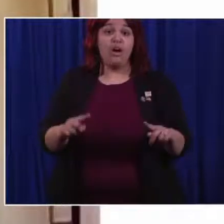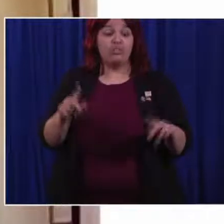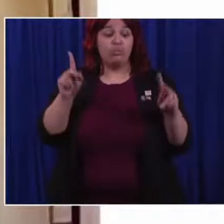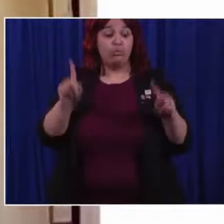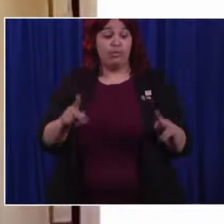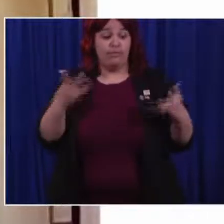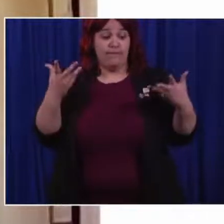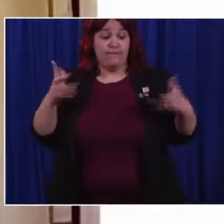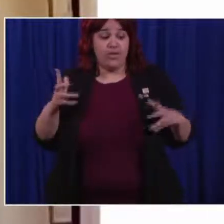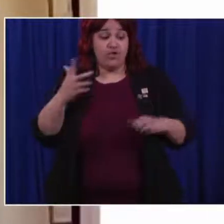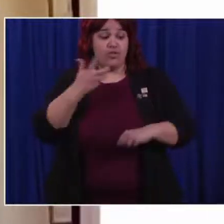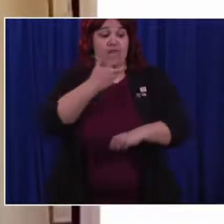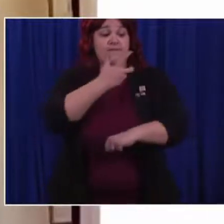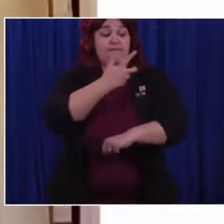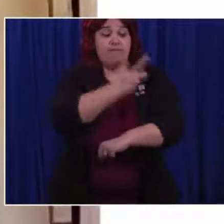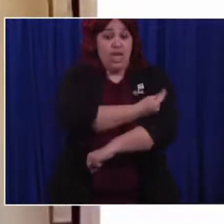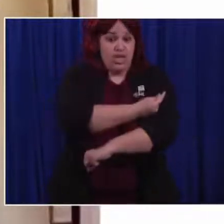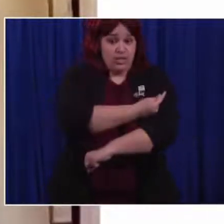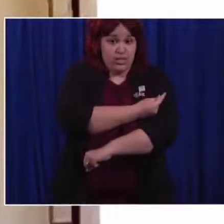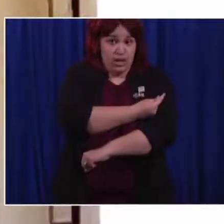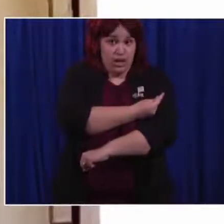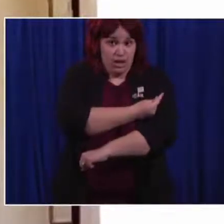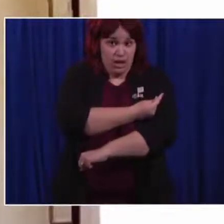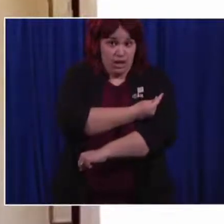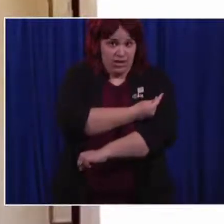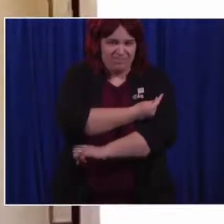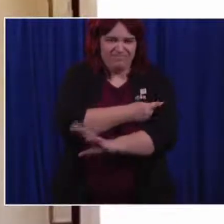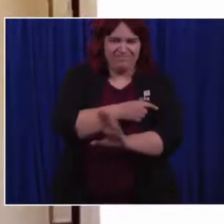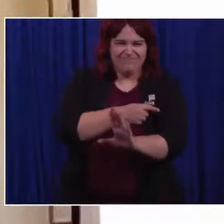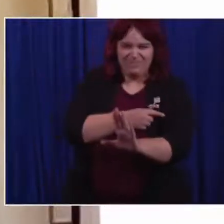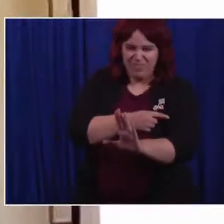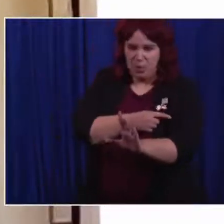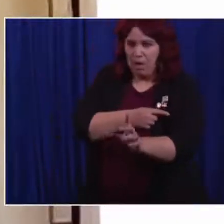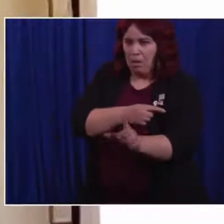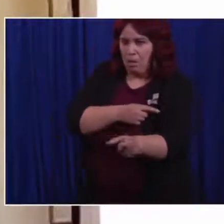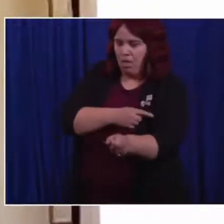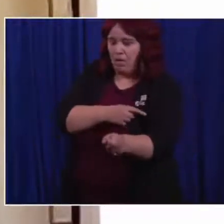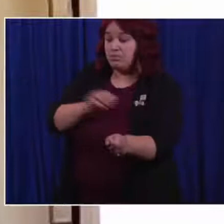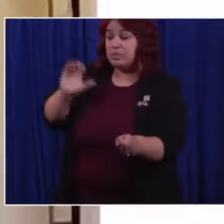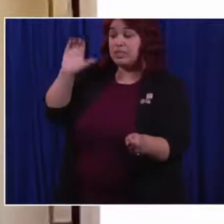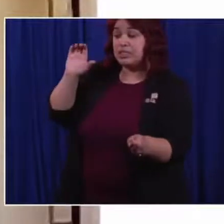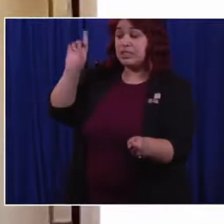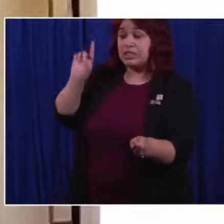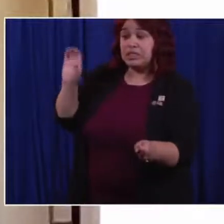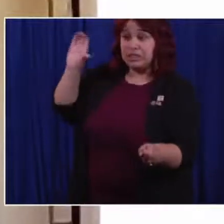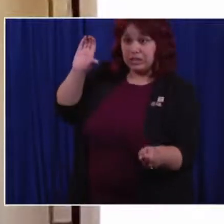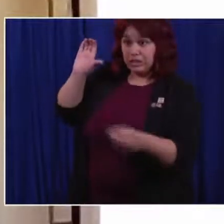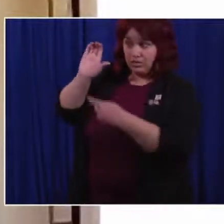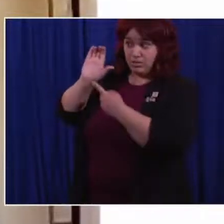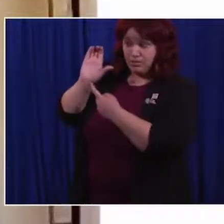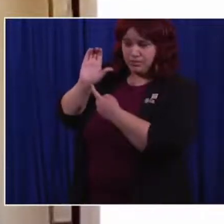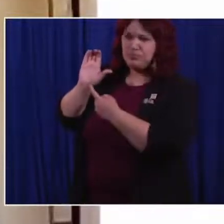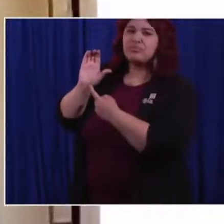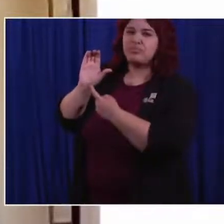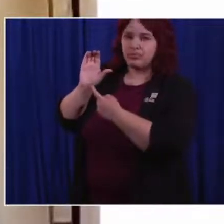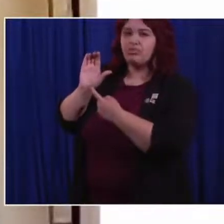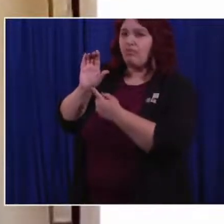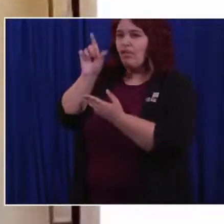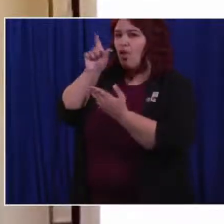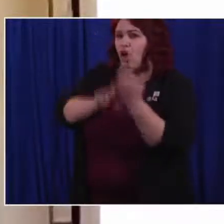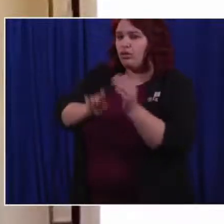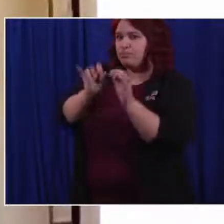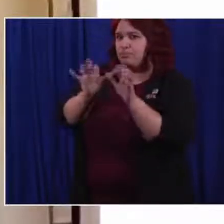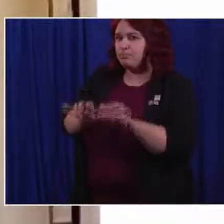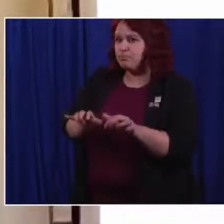And I think the announcement today from the CDC is a signal that the data increasingly points